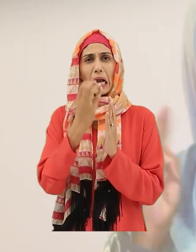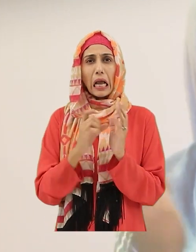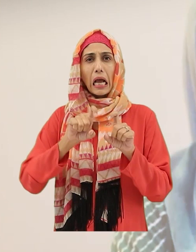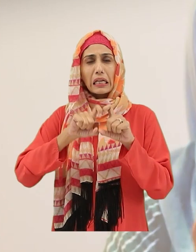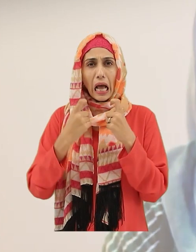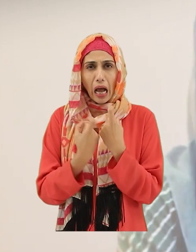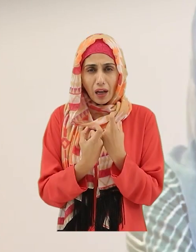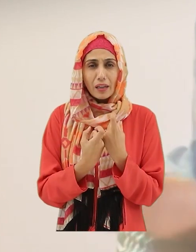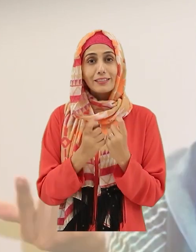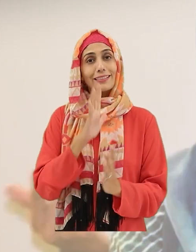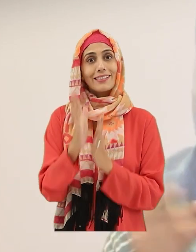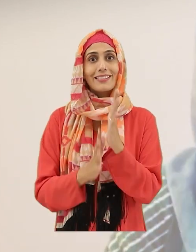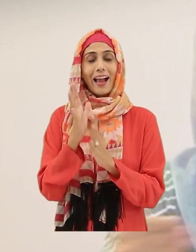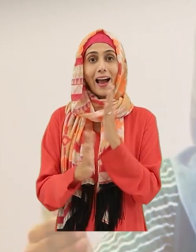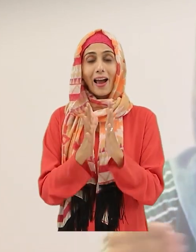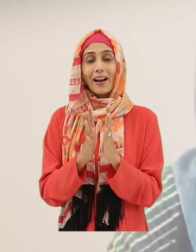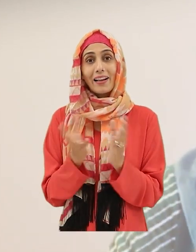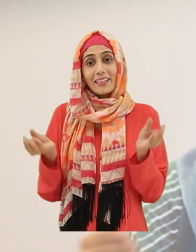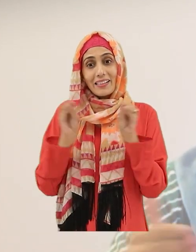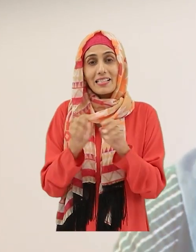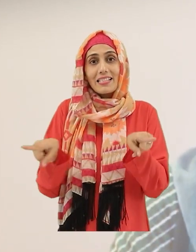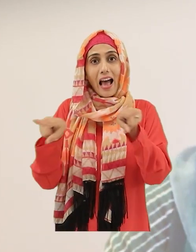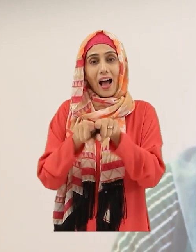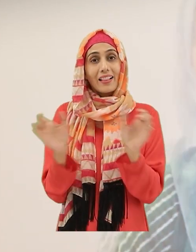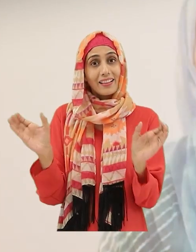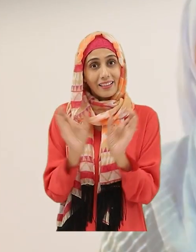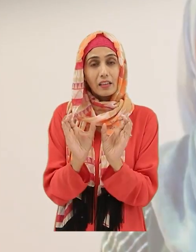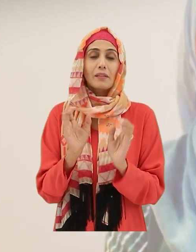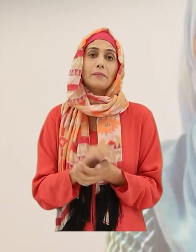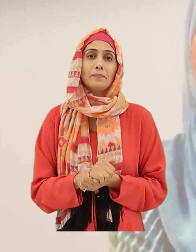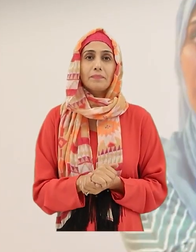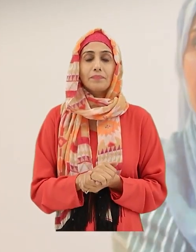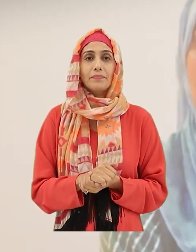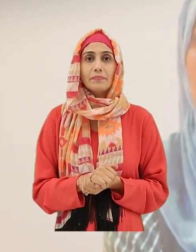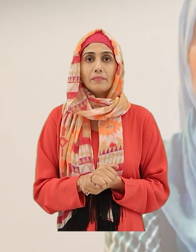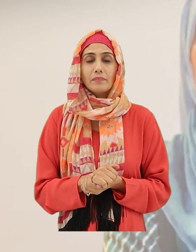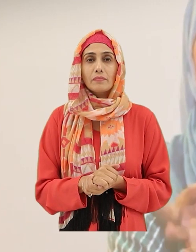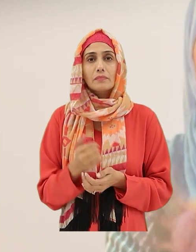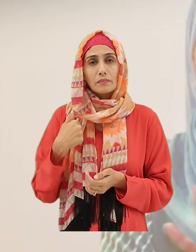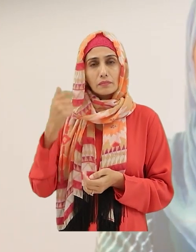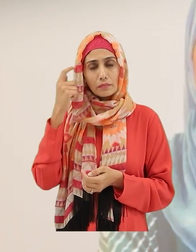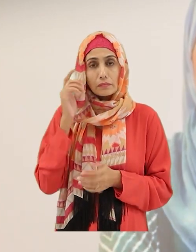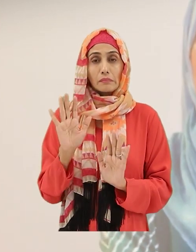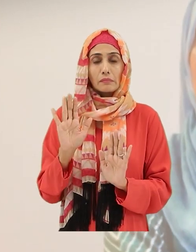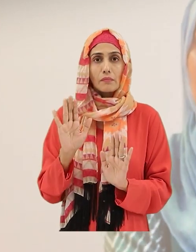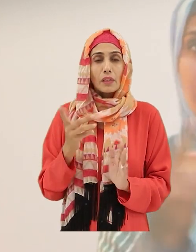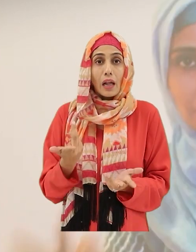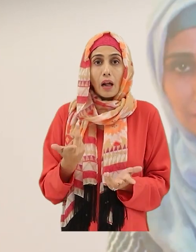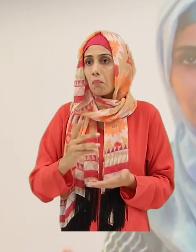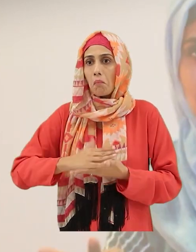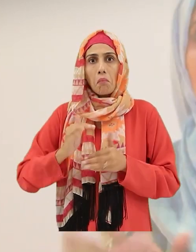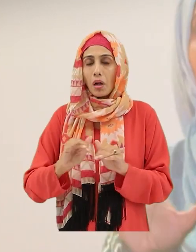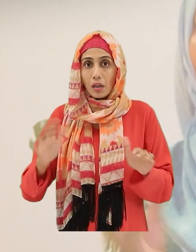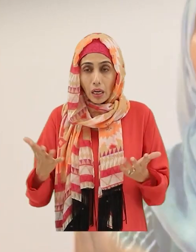content of their classes, film the signers signing their classes, and we'll deliver it to them. And we thought, well, wait a minute,